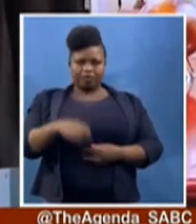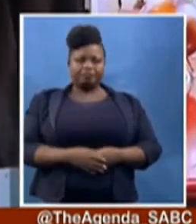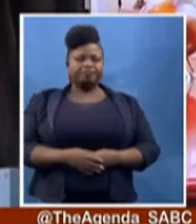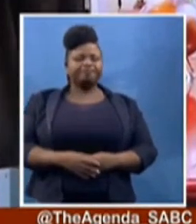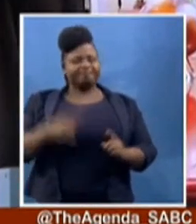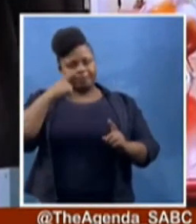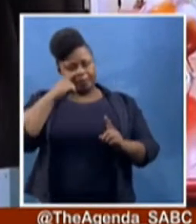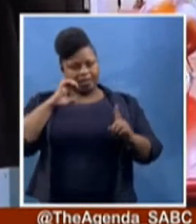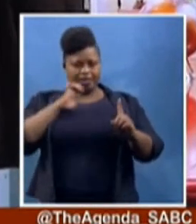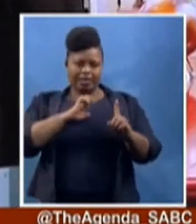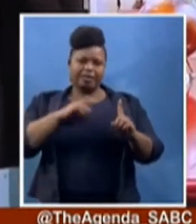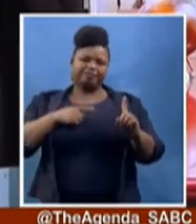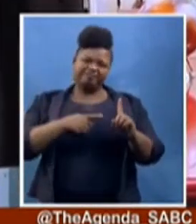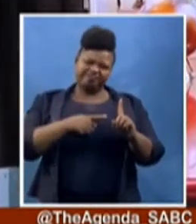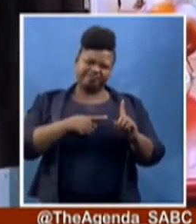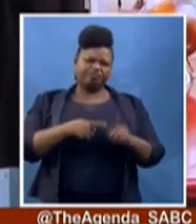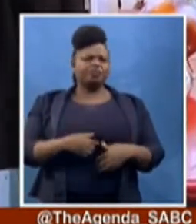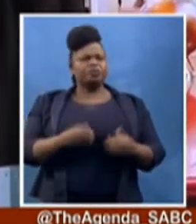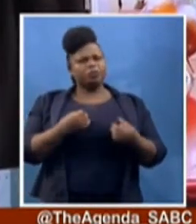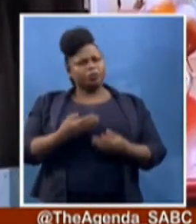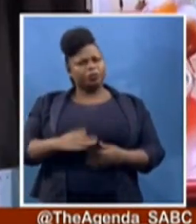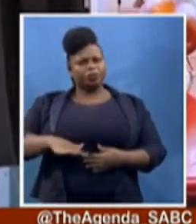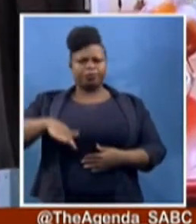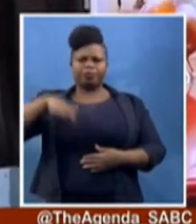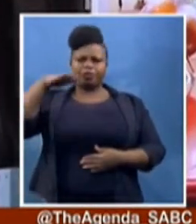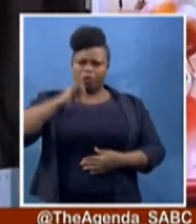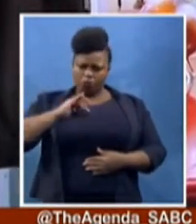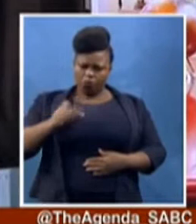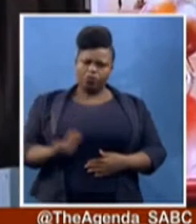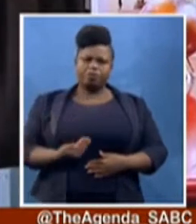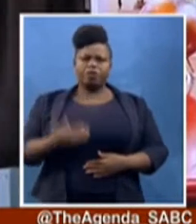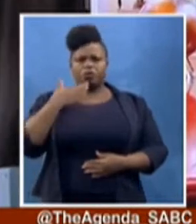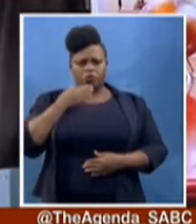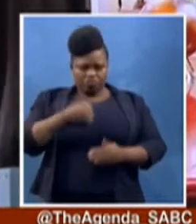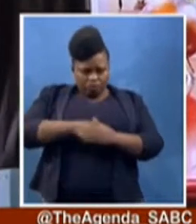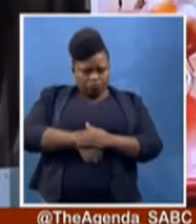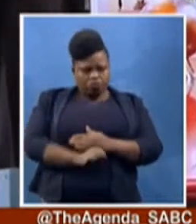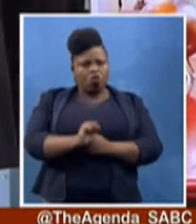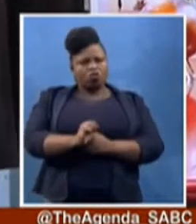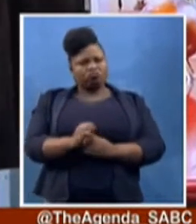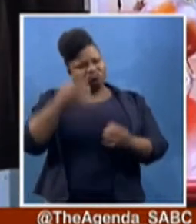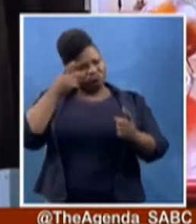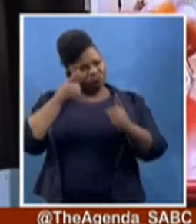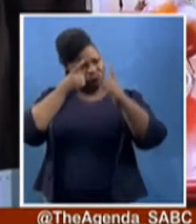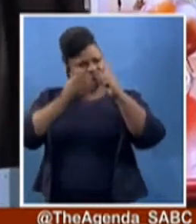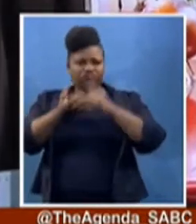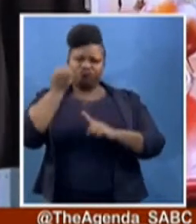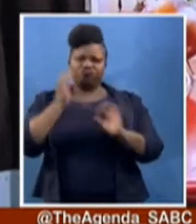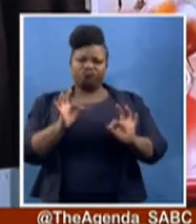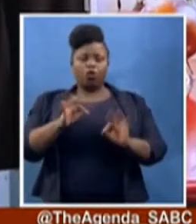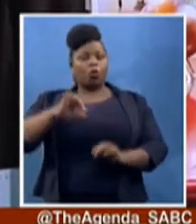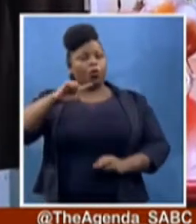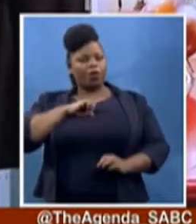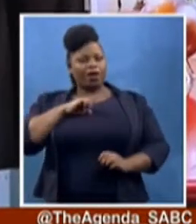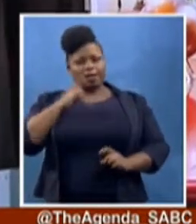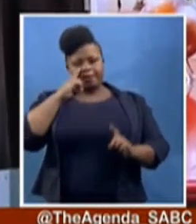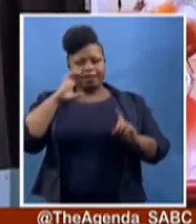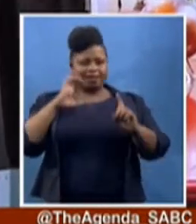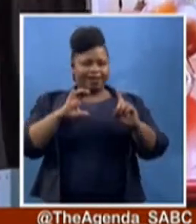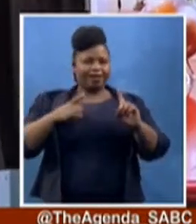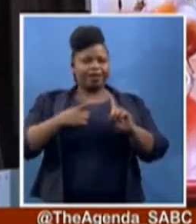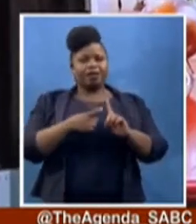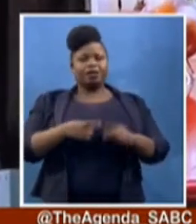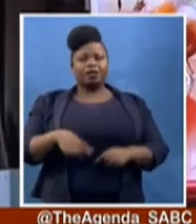she was placed on this earth to become. Because of Charlotte McClelkey, Wilberforce University would live